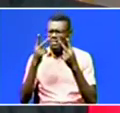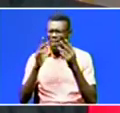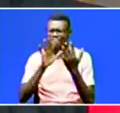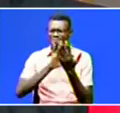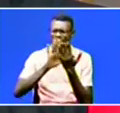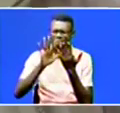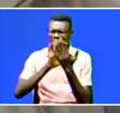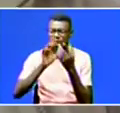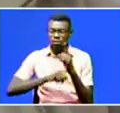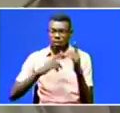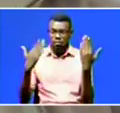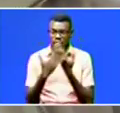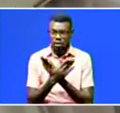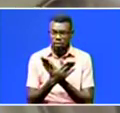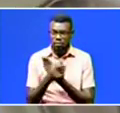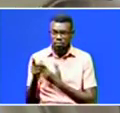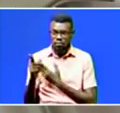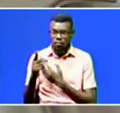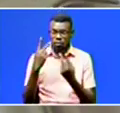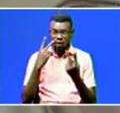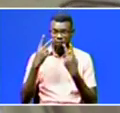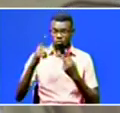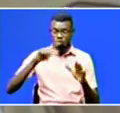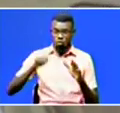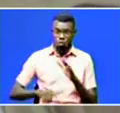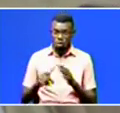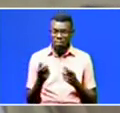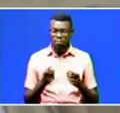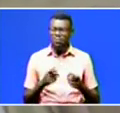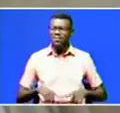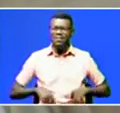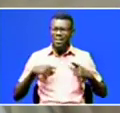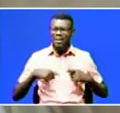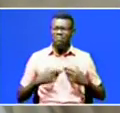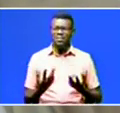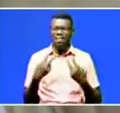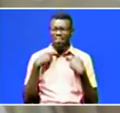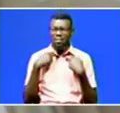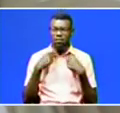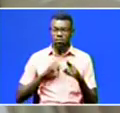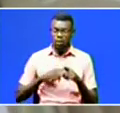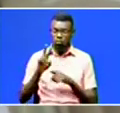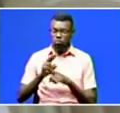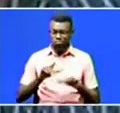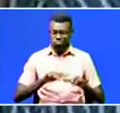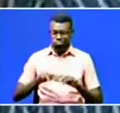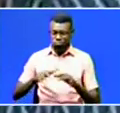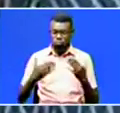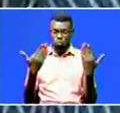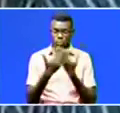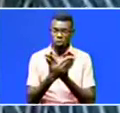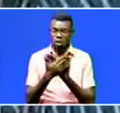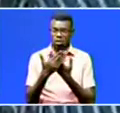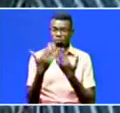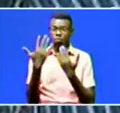especially at night. His low vision controlled his lifestyle to an extent. When I'm using my computer in the office, sometimes you can't see